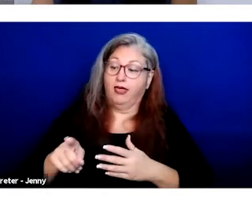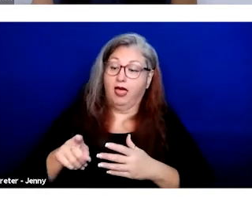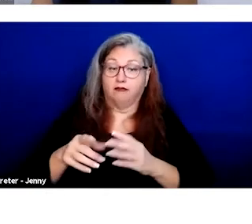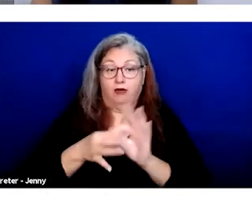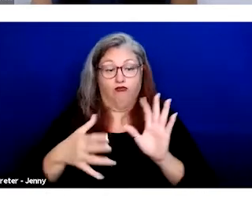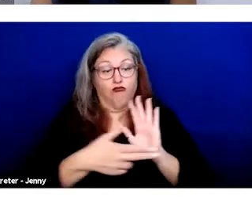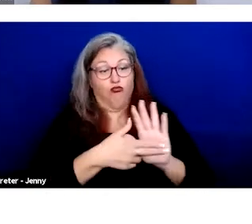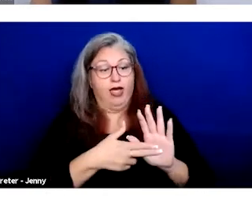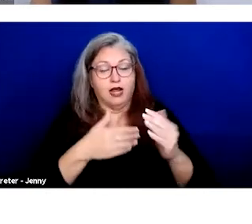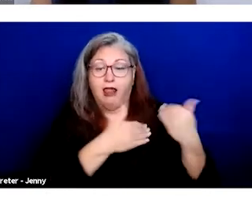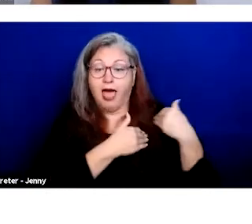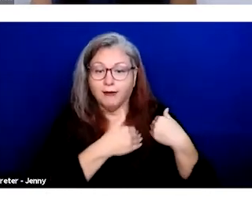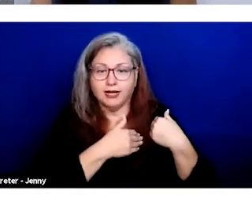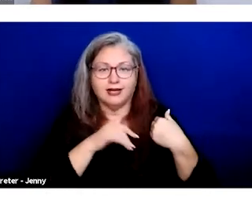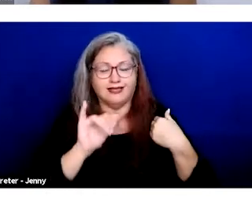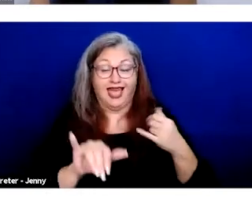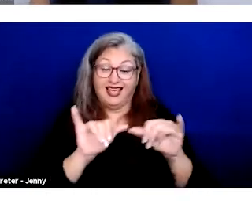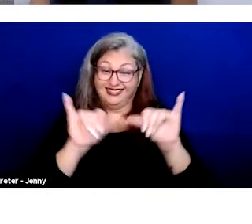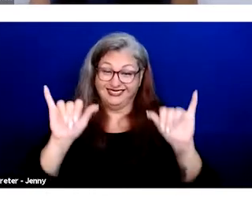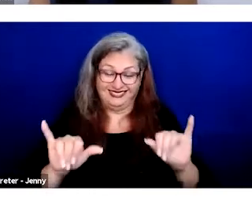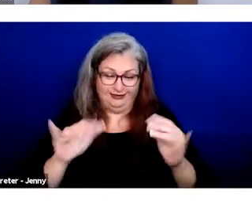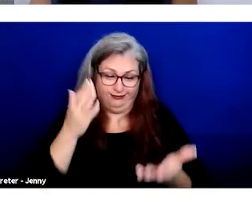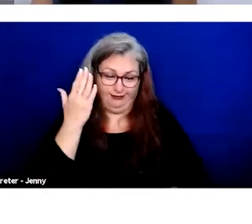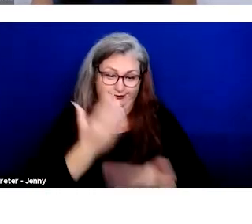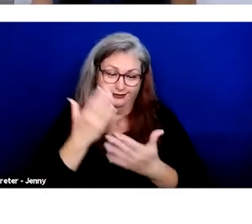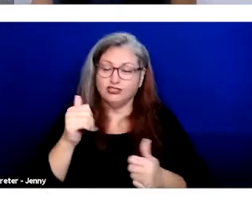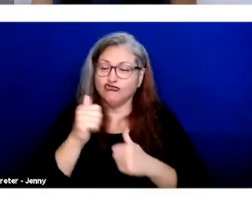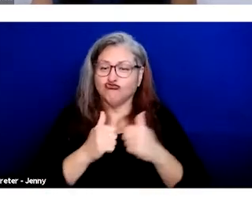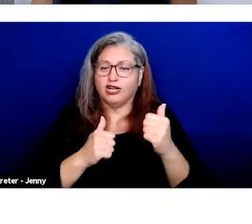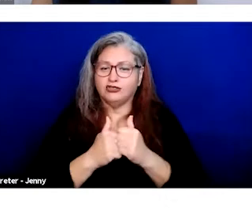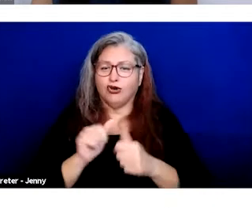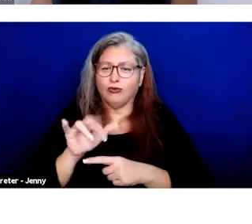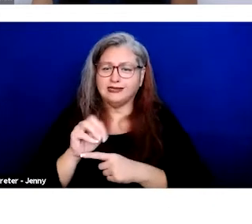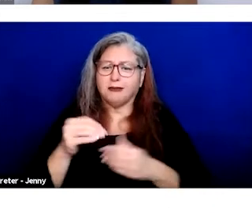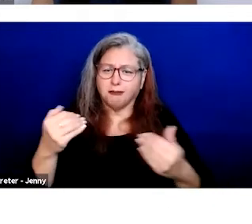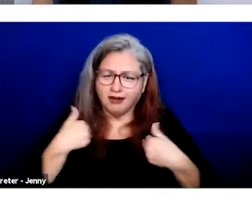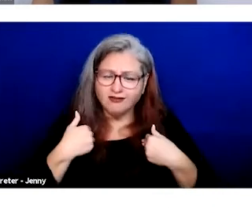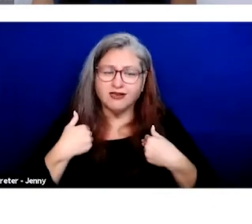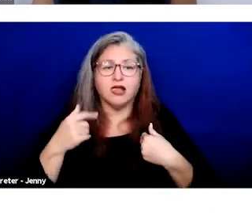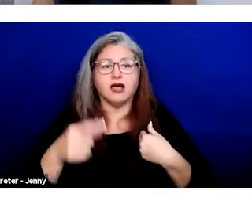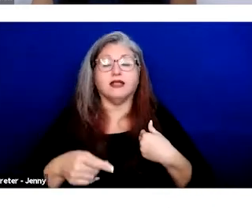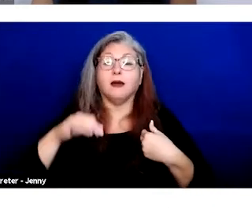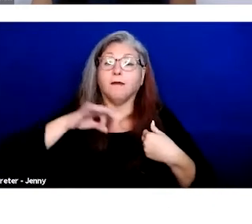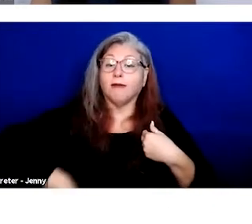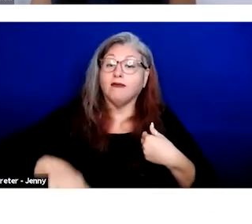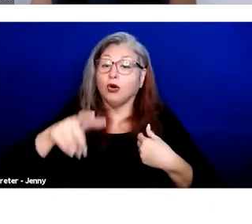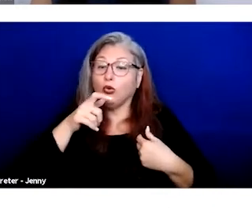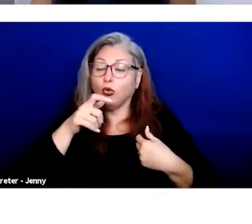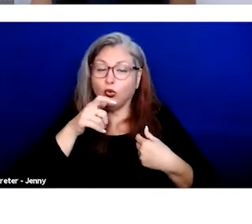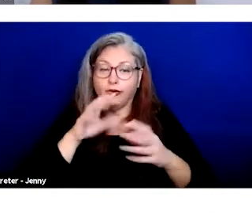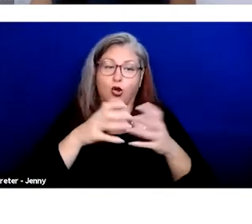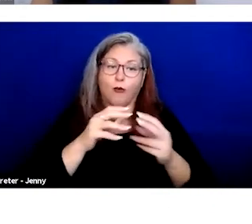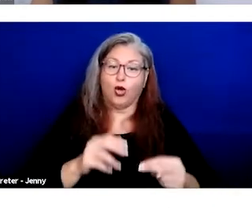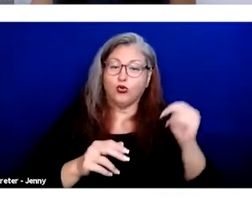suppliers, constitute a system of structural racism designed to benefit global North